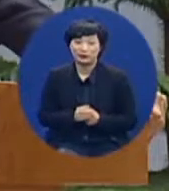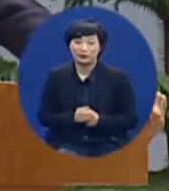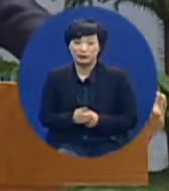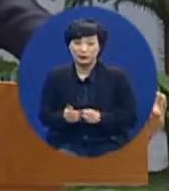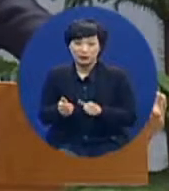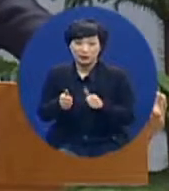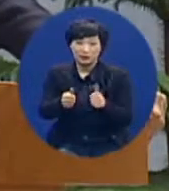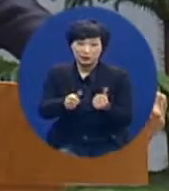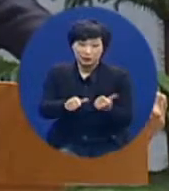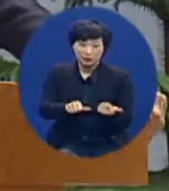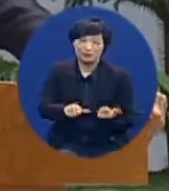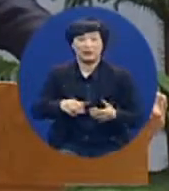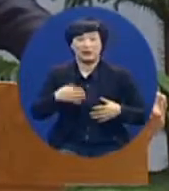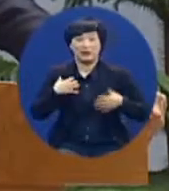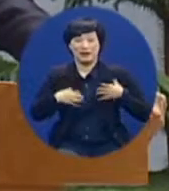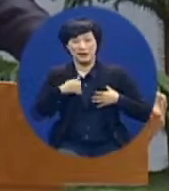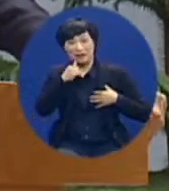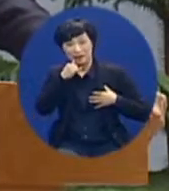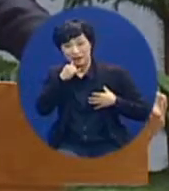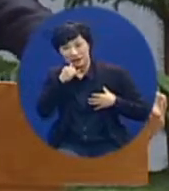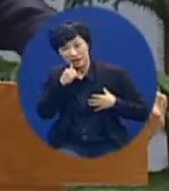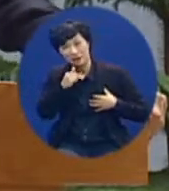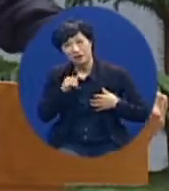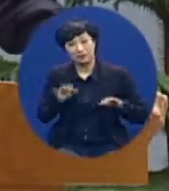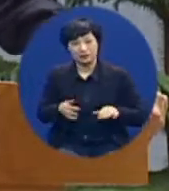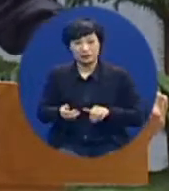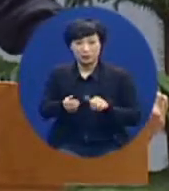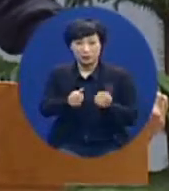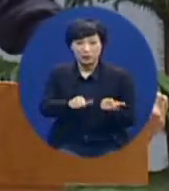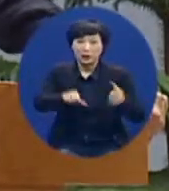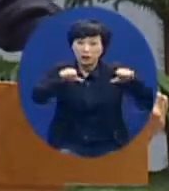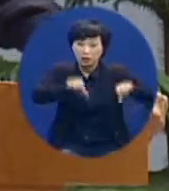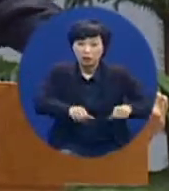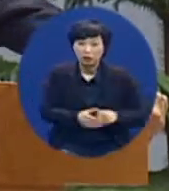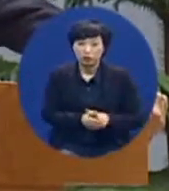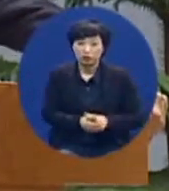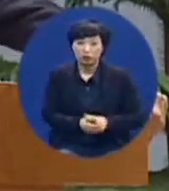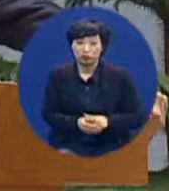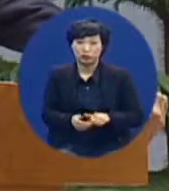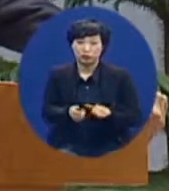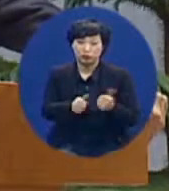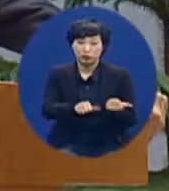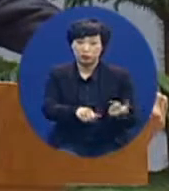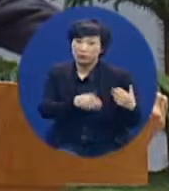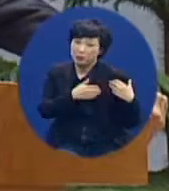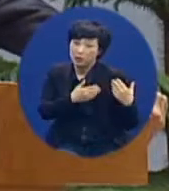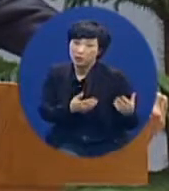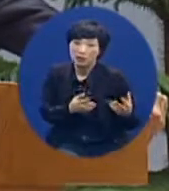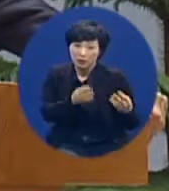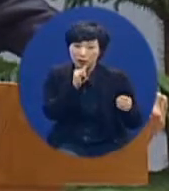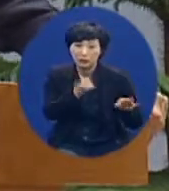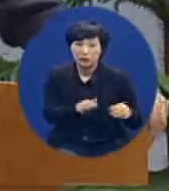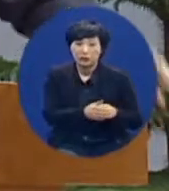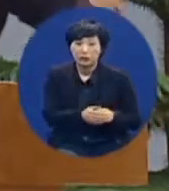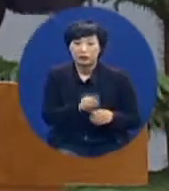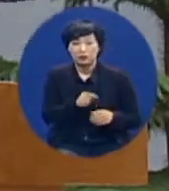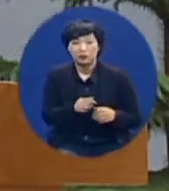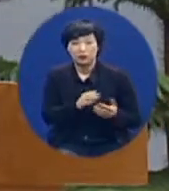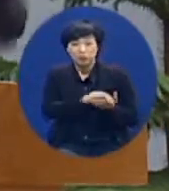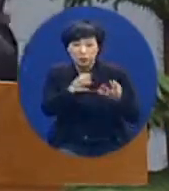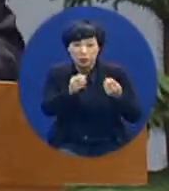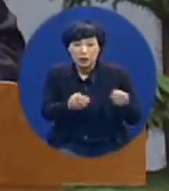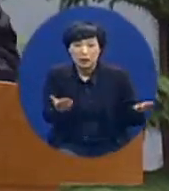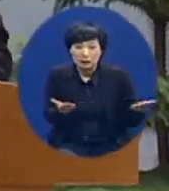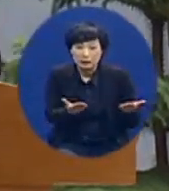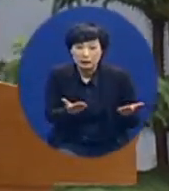people think that enjoyment and self-indulgence are very interesting. Hence, there is no